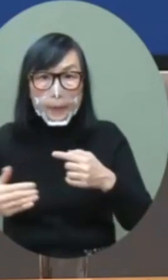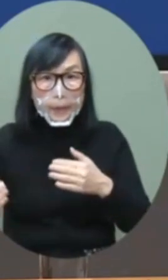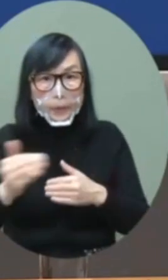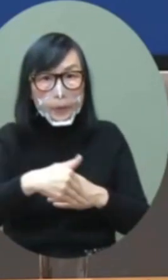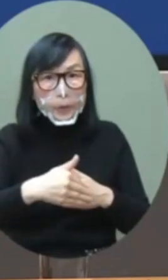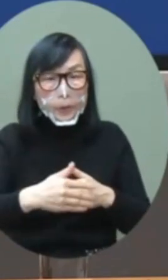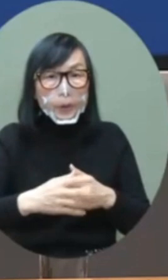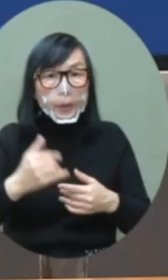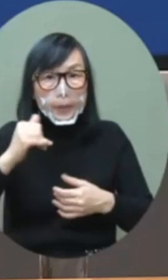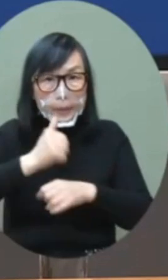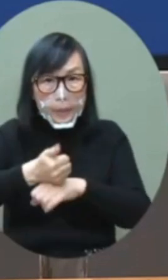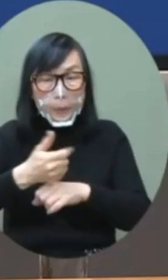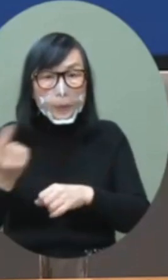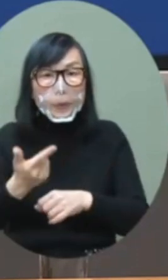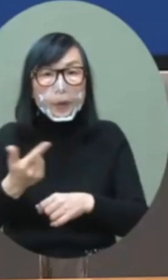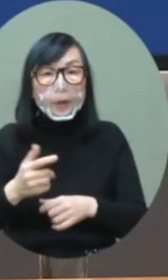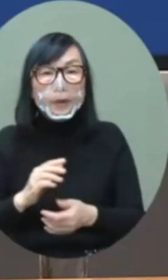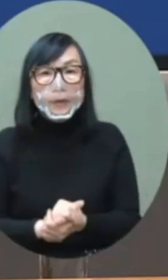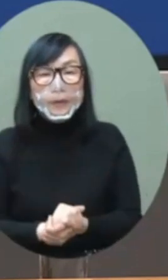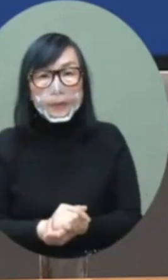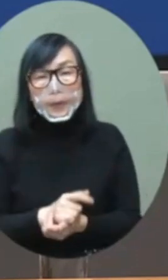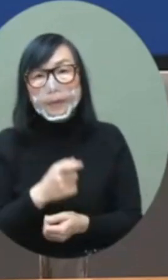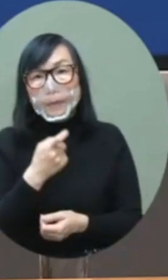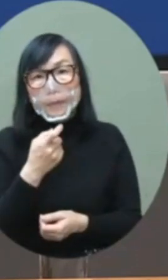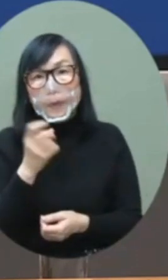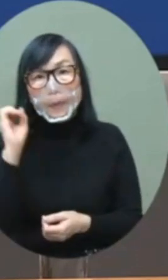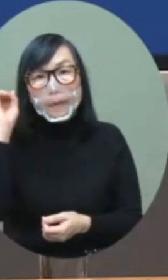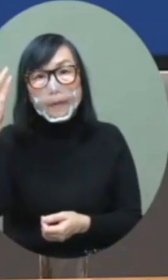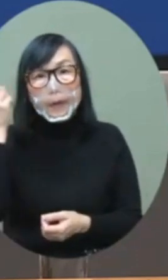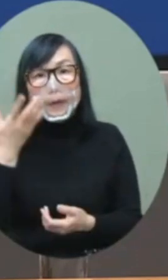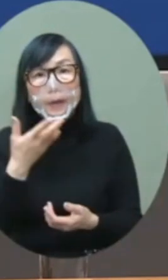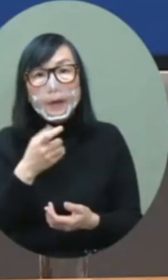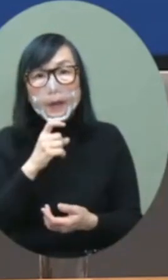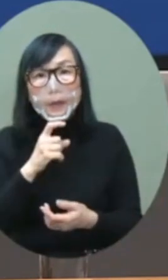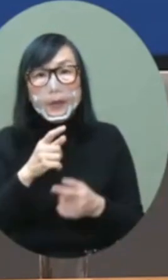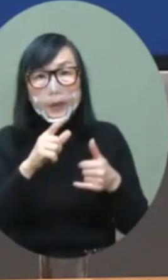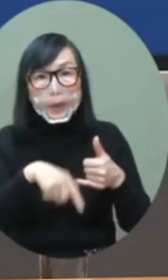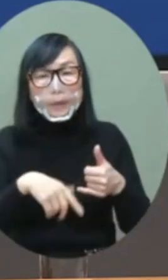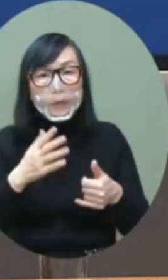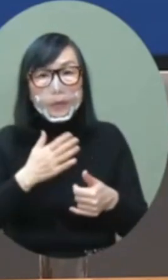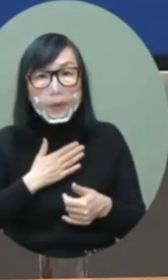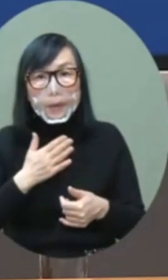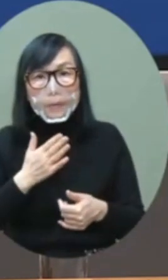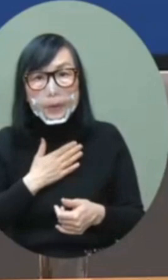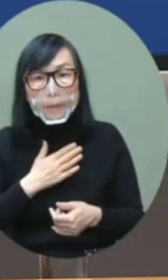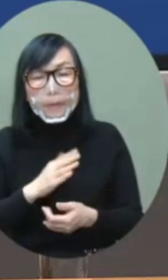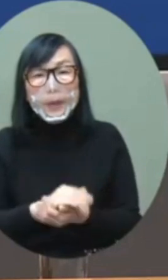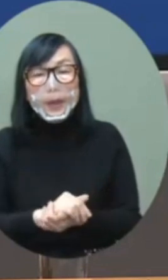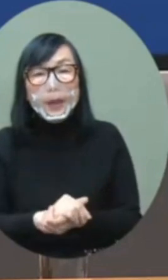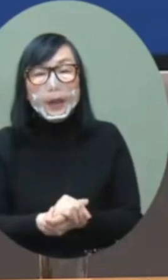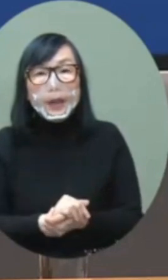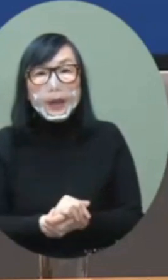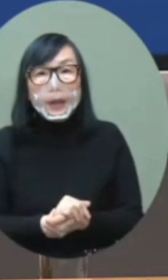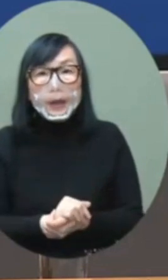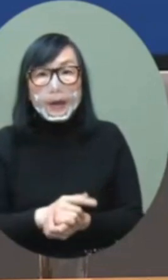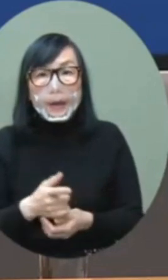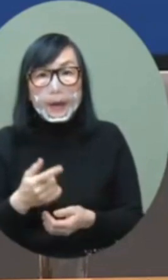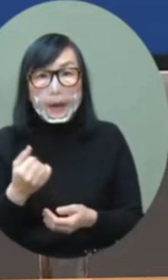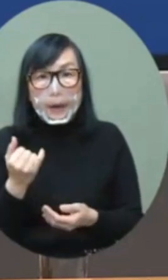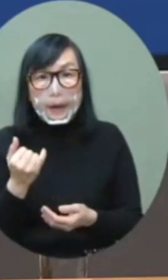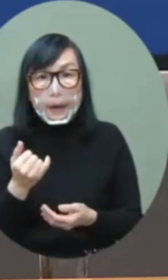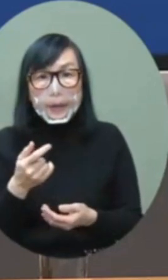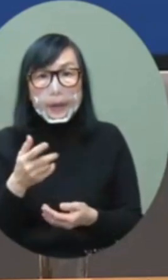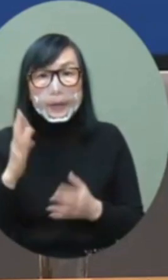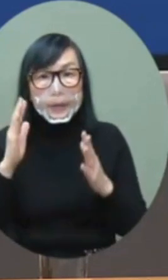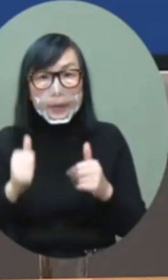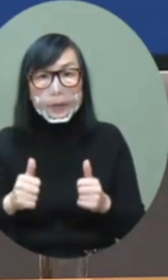view that they are worried that they could not travel, they are not happy that their kids could not go to school, and so on. But